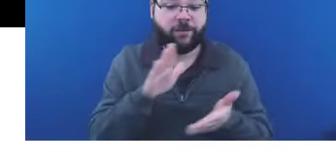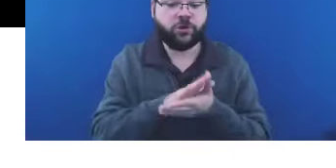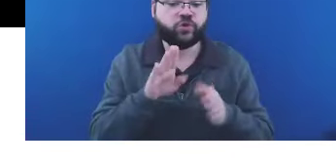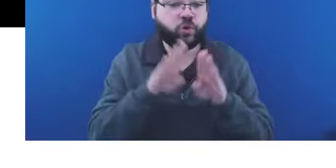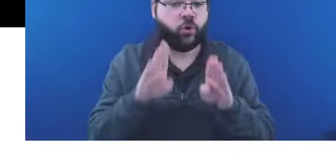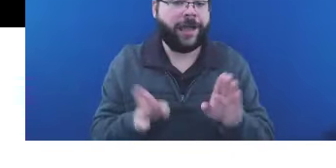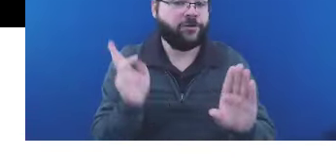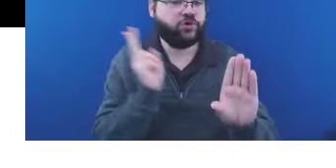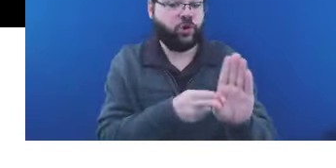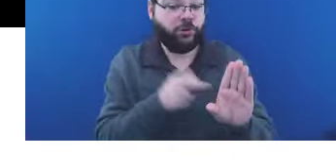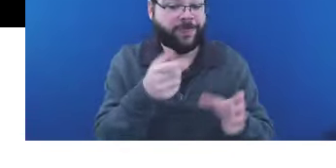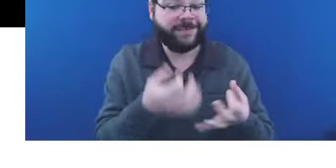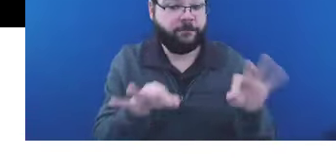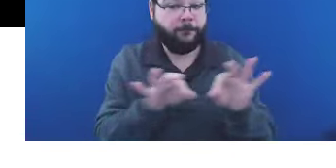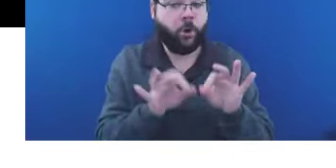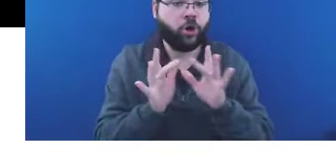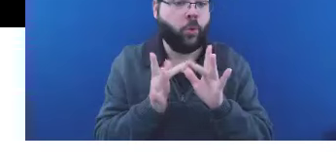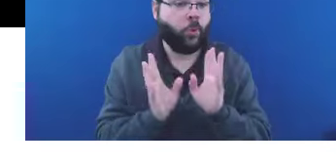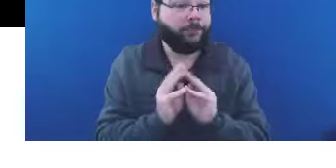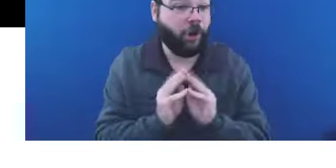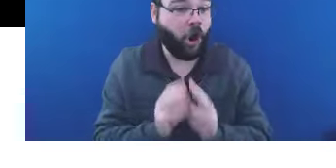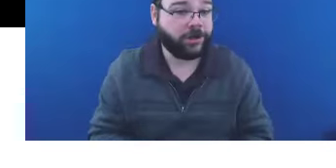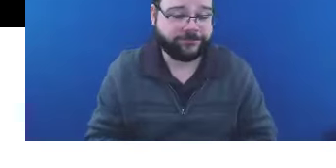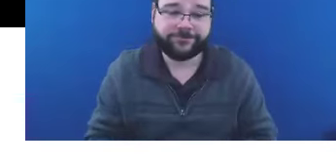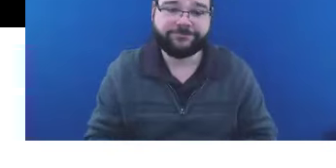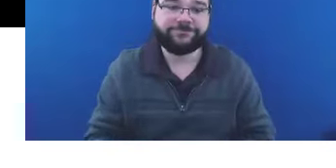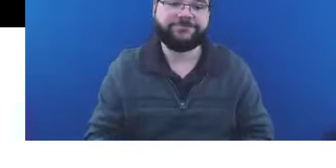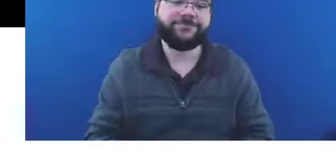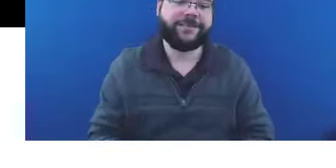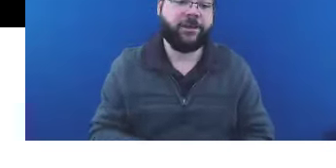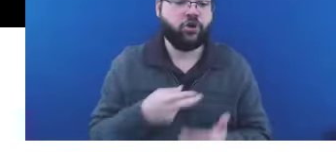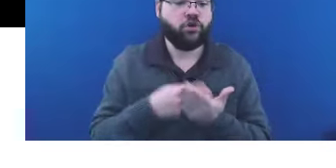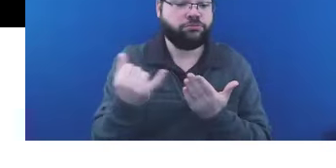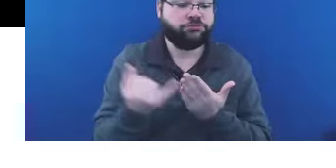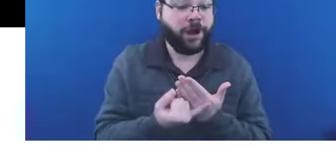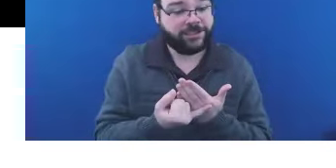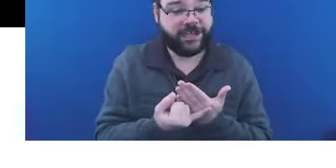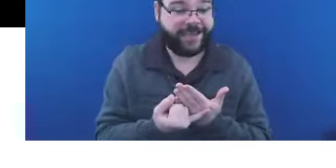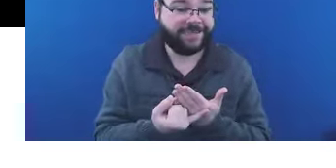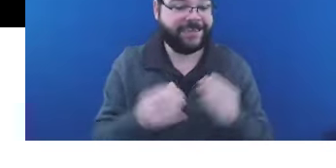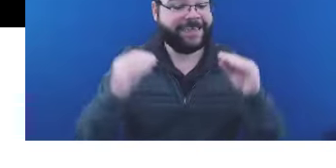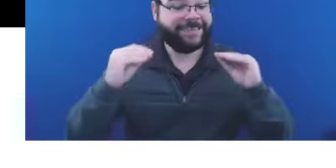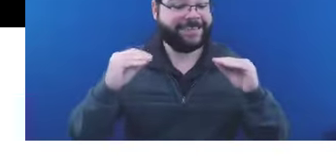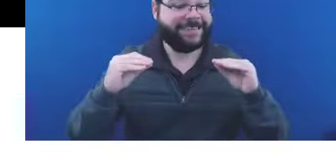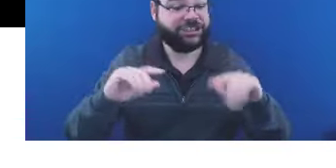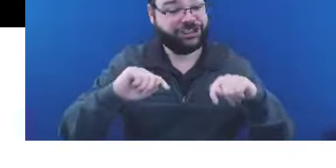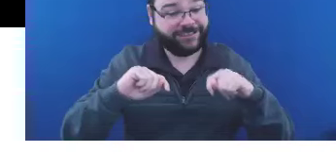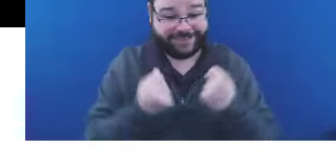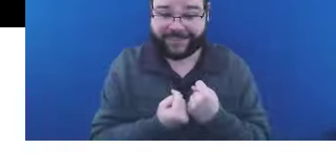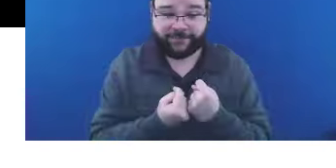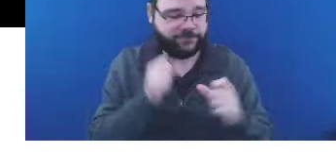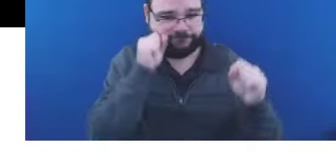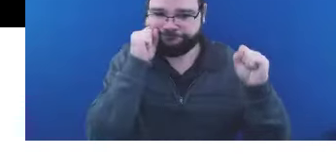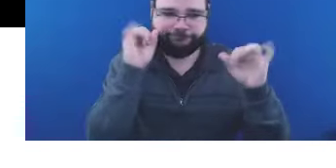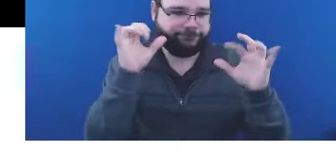this important webinar today. This Project Teach team is truly remarkable and incredible.